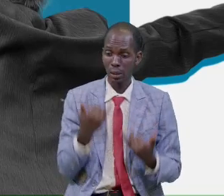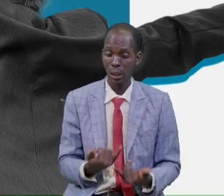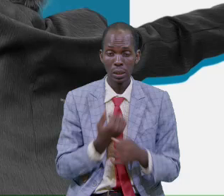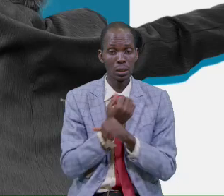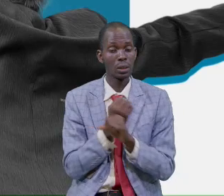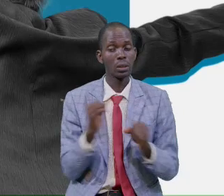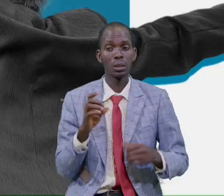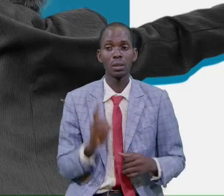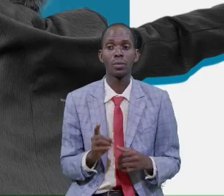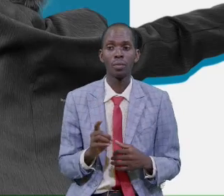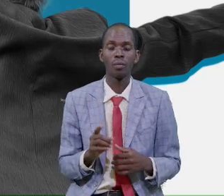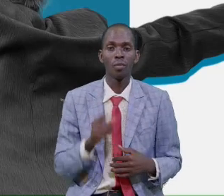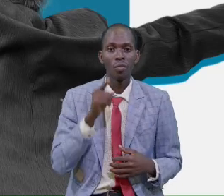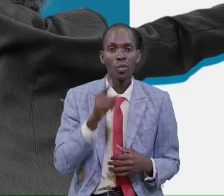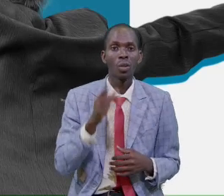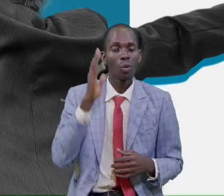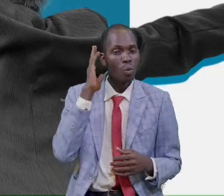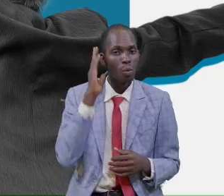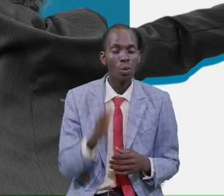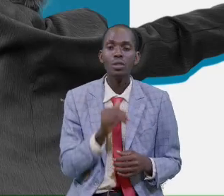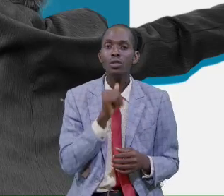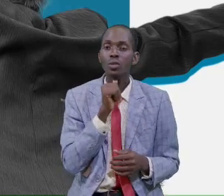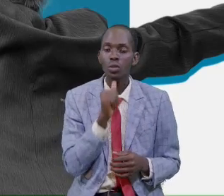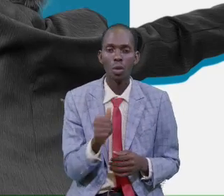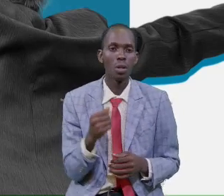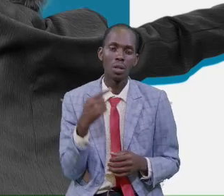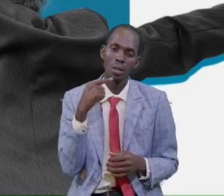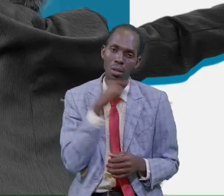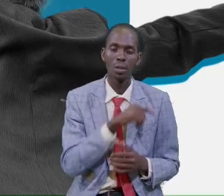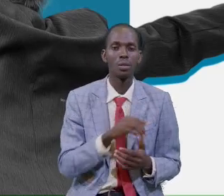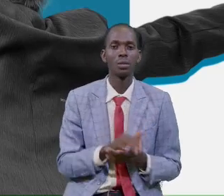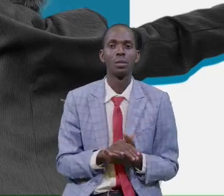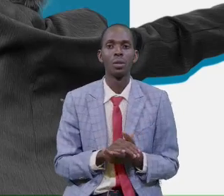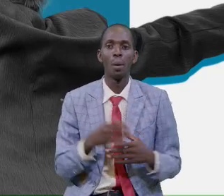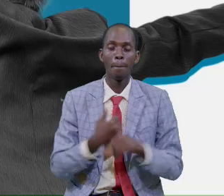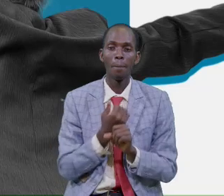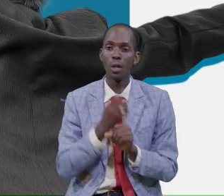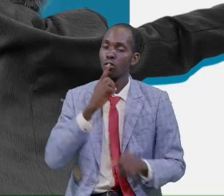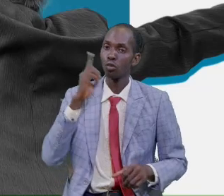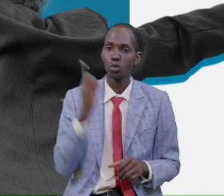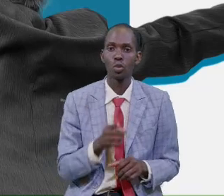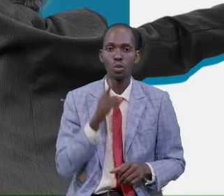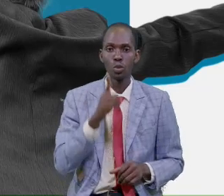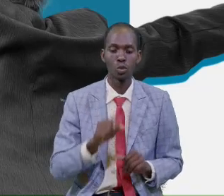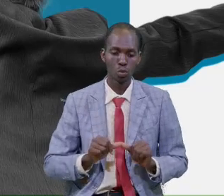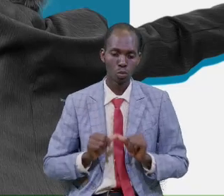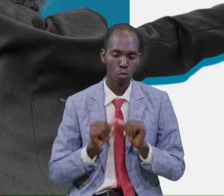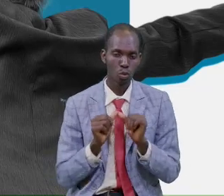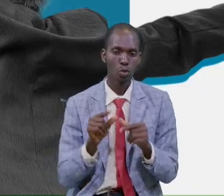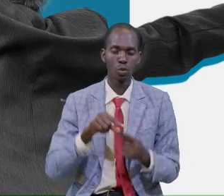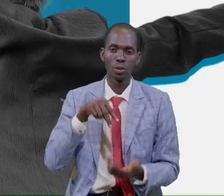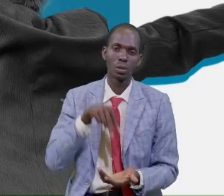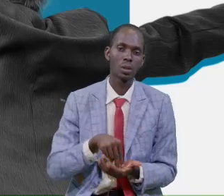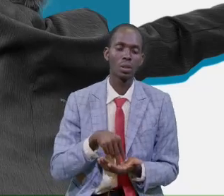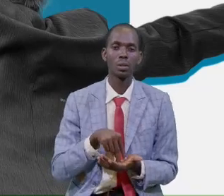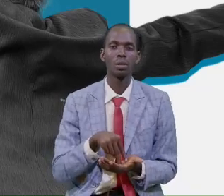You will not tell lies. So make sure that you keep on standing. Until they